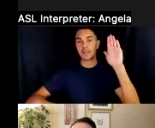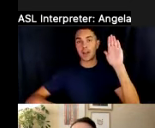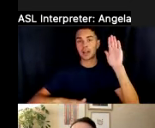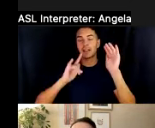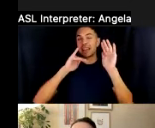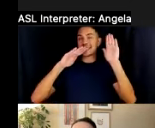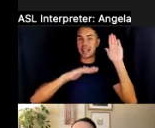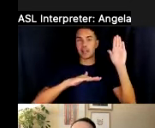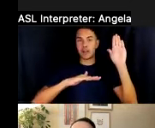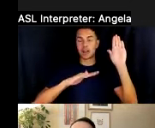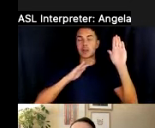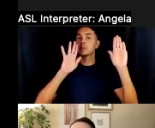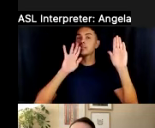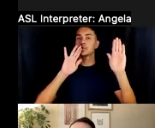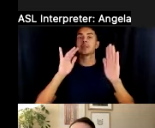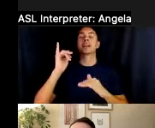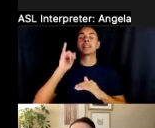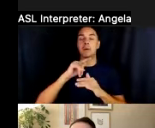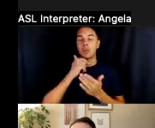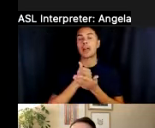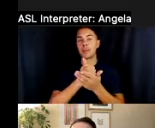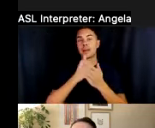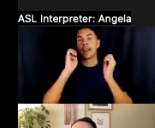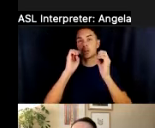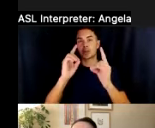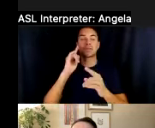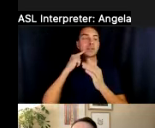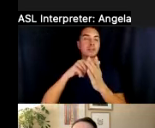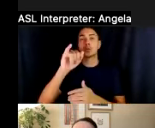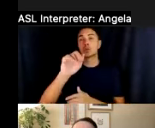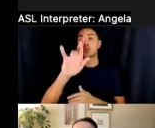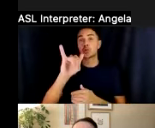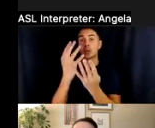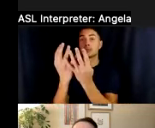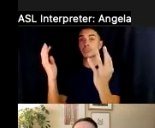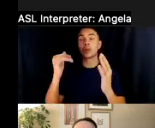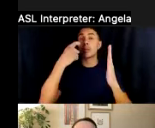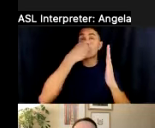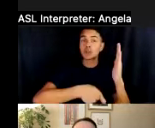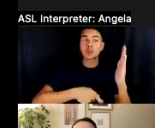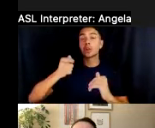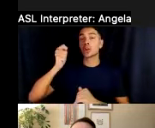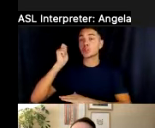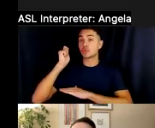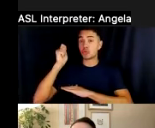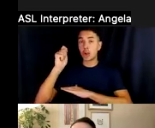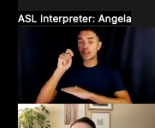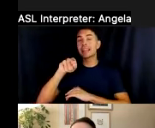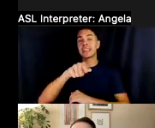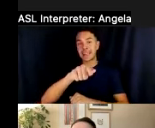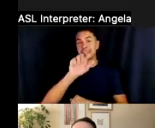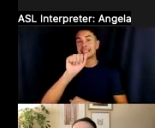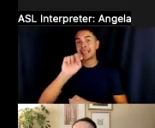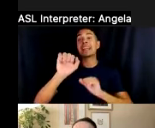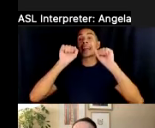talk about it in a way that informs and educates a jury and a prosecutor and a judge are often two different skill